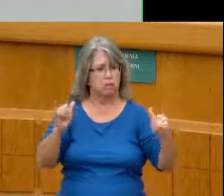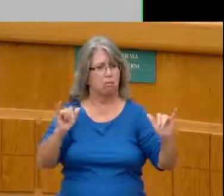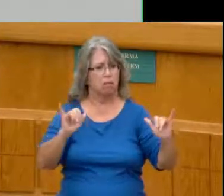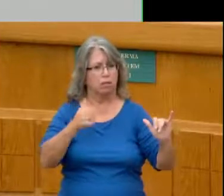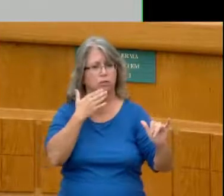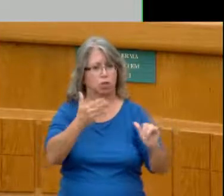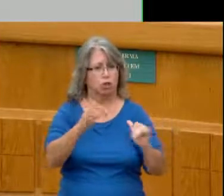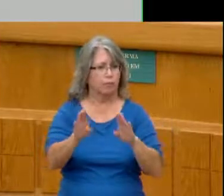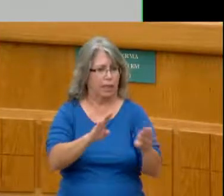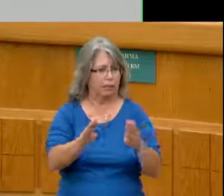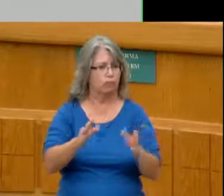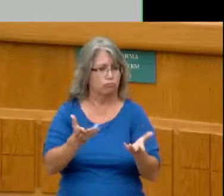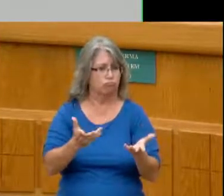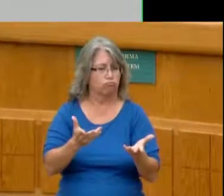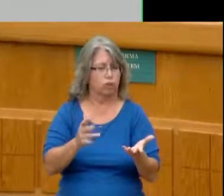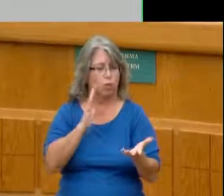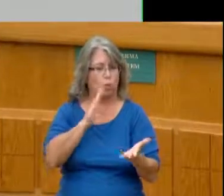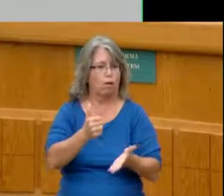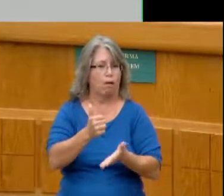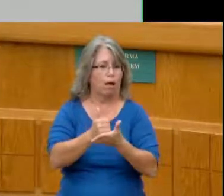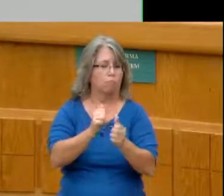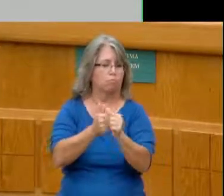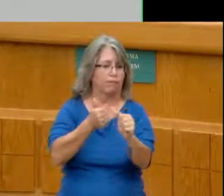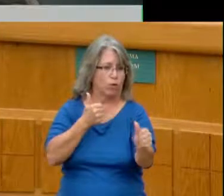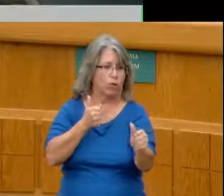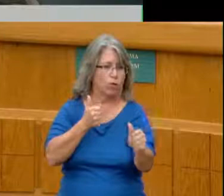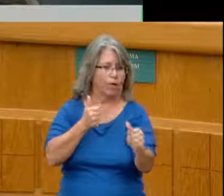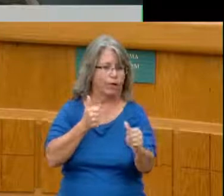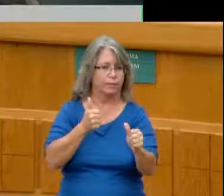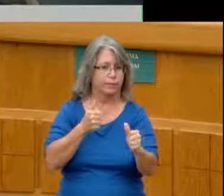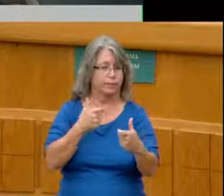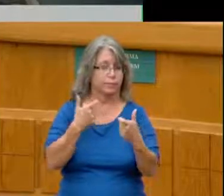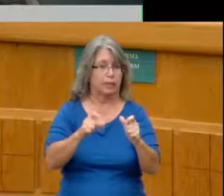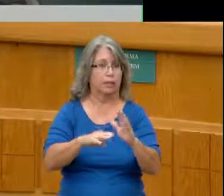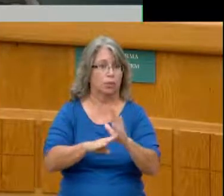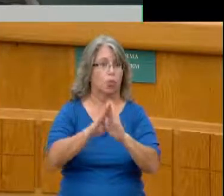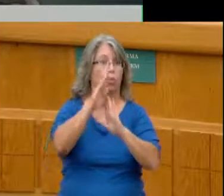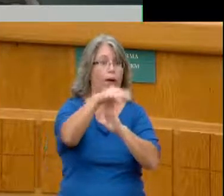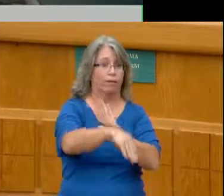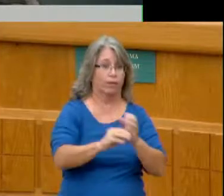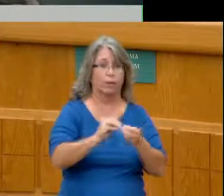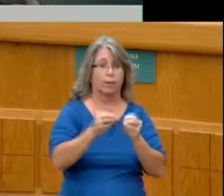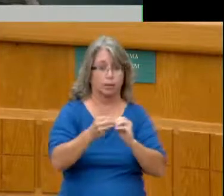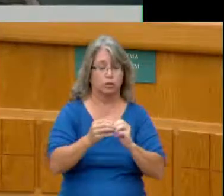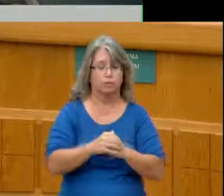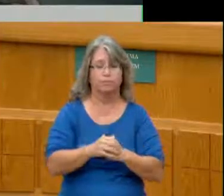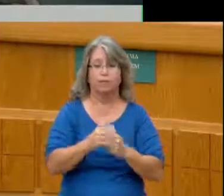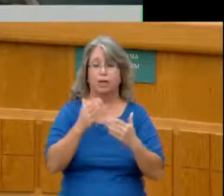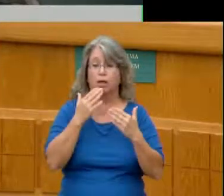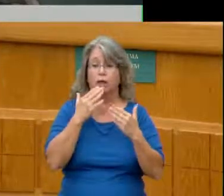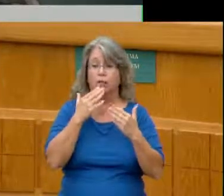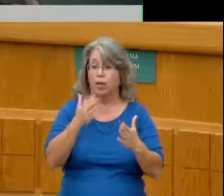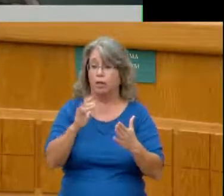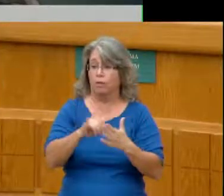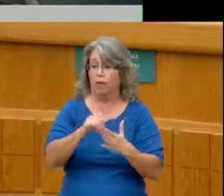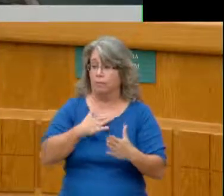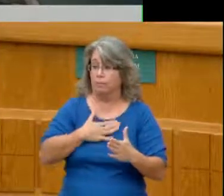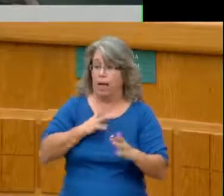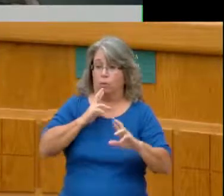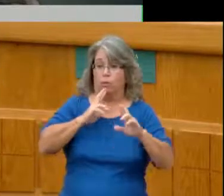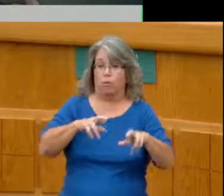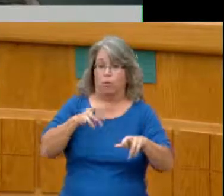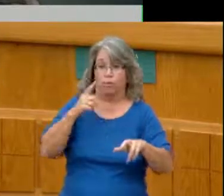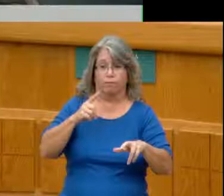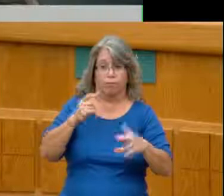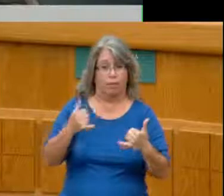behaviors. That's going to help us avoid this next wave. So thank you very much. That's the report for this week. And as far as I know, we'll be back